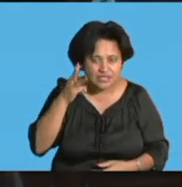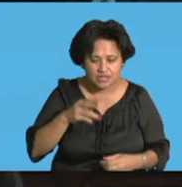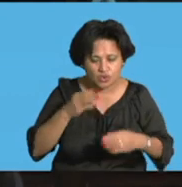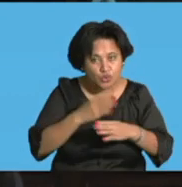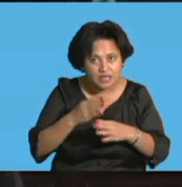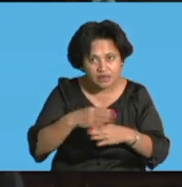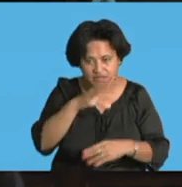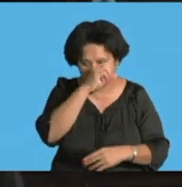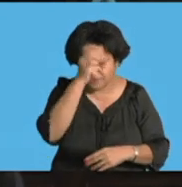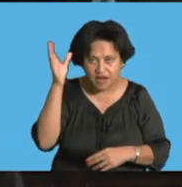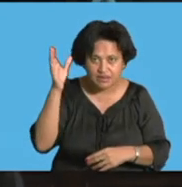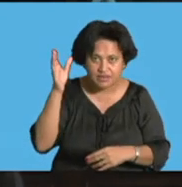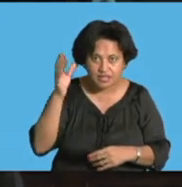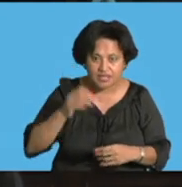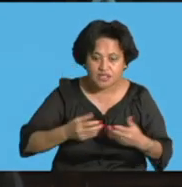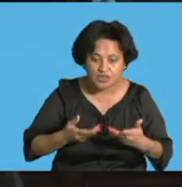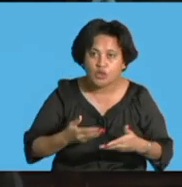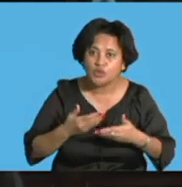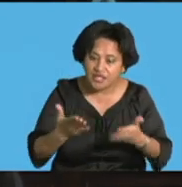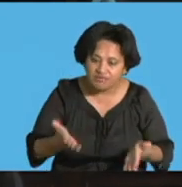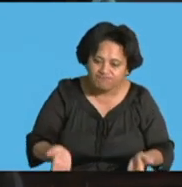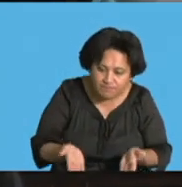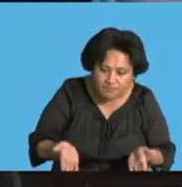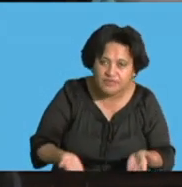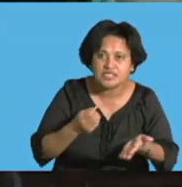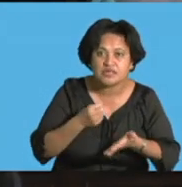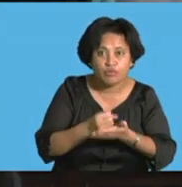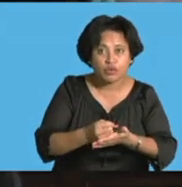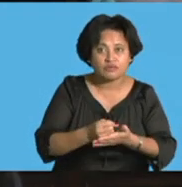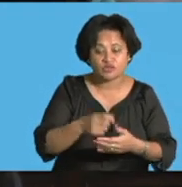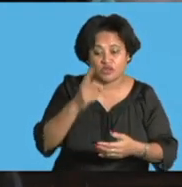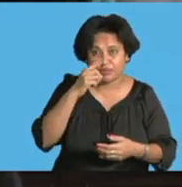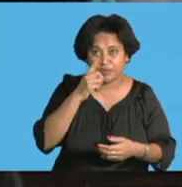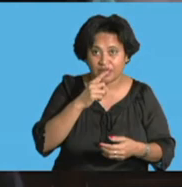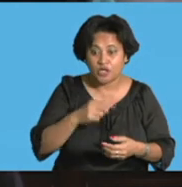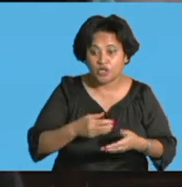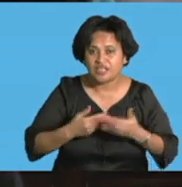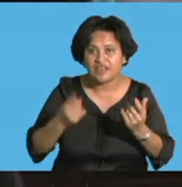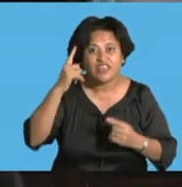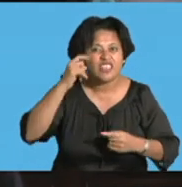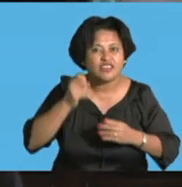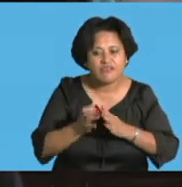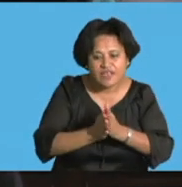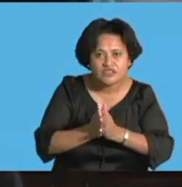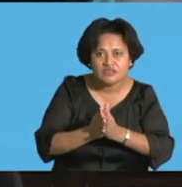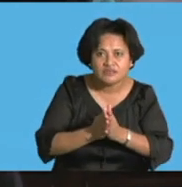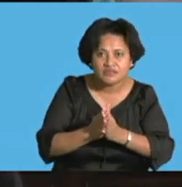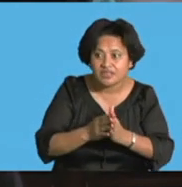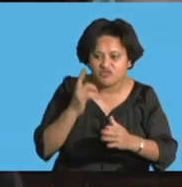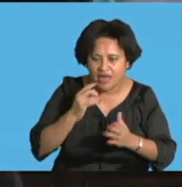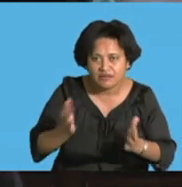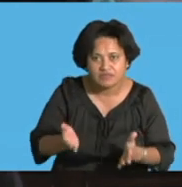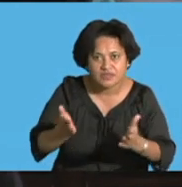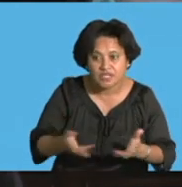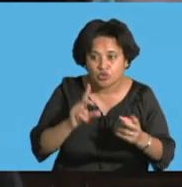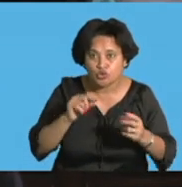Fijians by giving them relevant support, spur technology and innovation through incentivizing research and development,